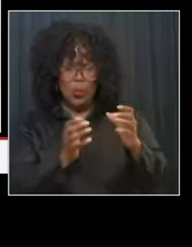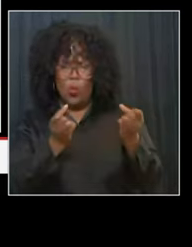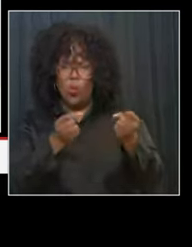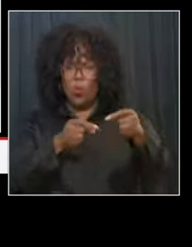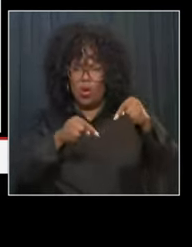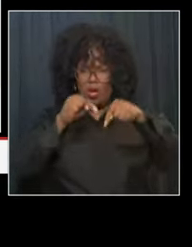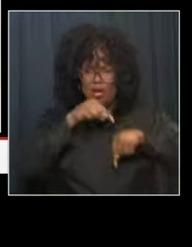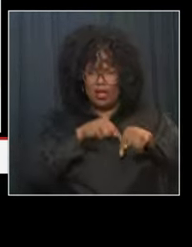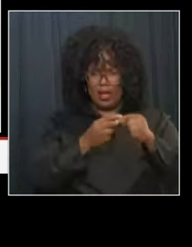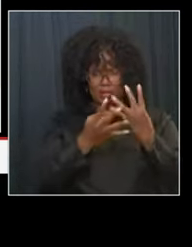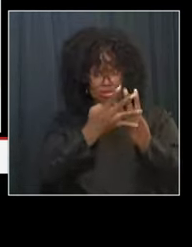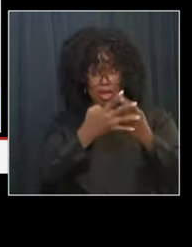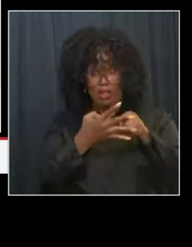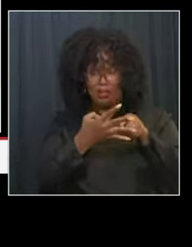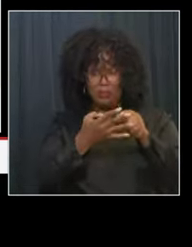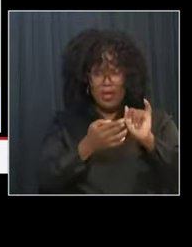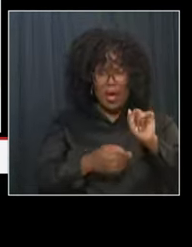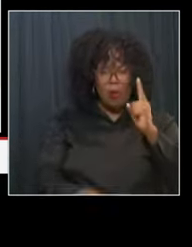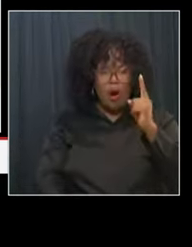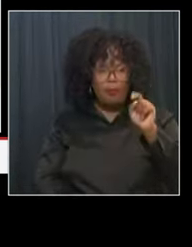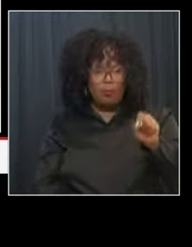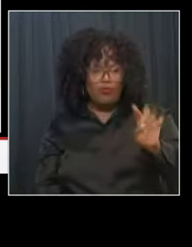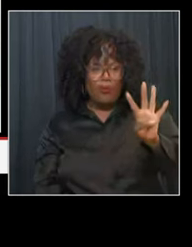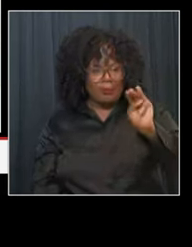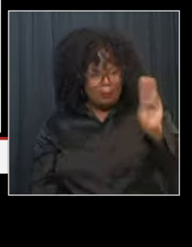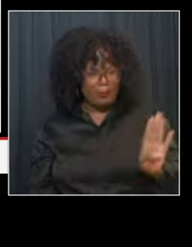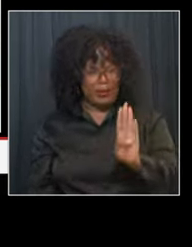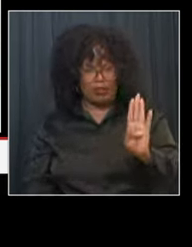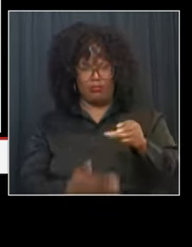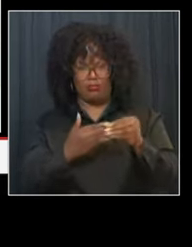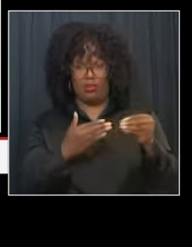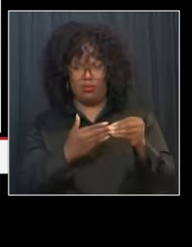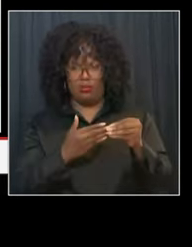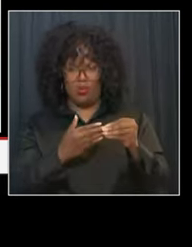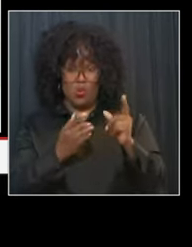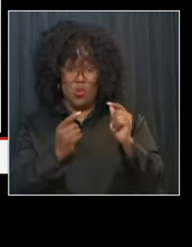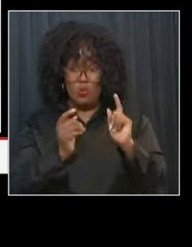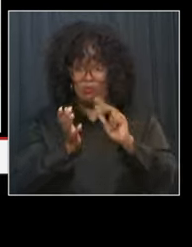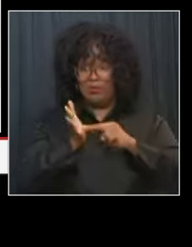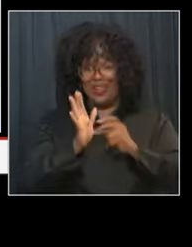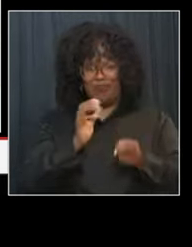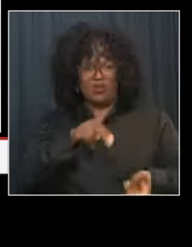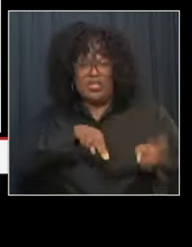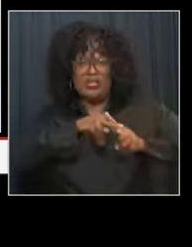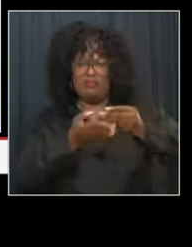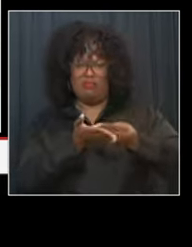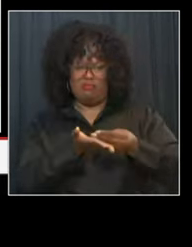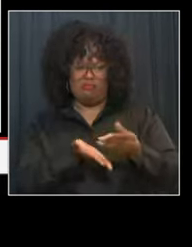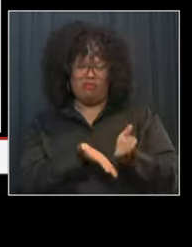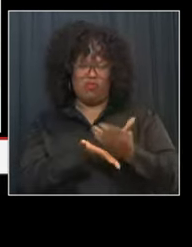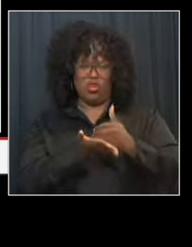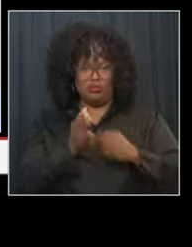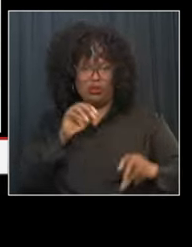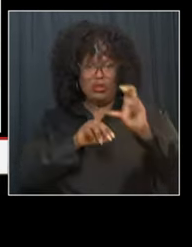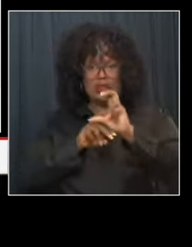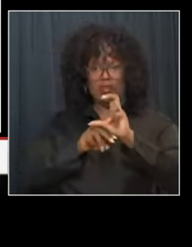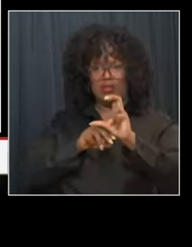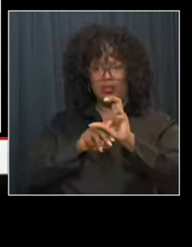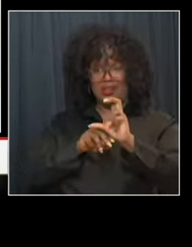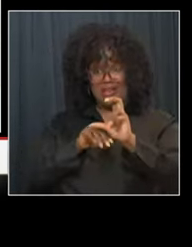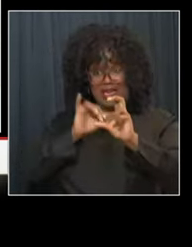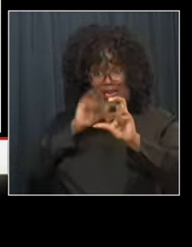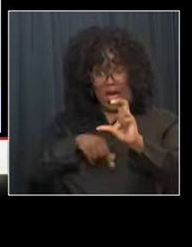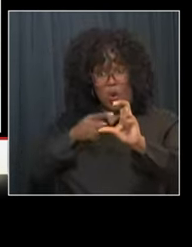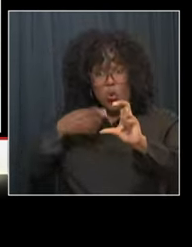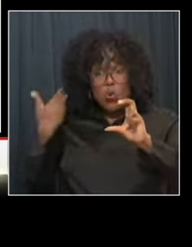billion. So we would have to add about $1 billion to what is now a significant capital investment. That would probably